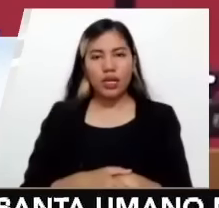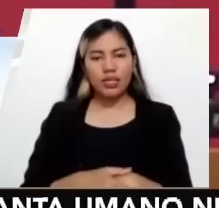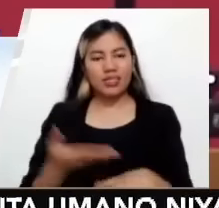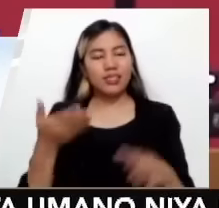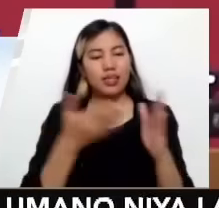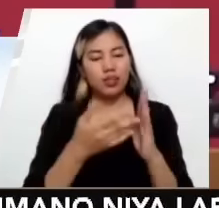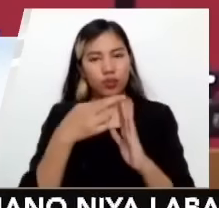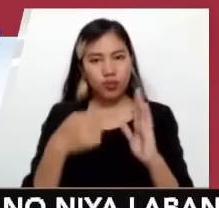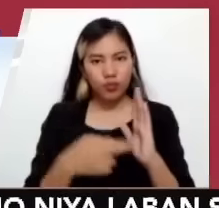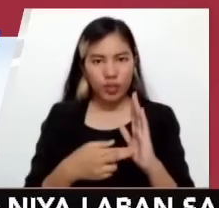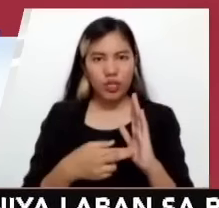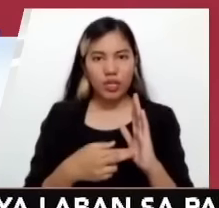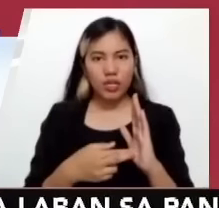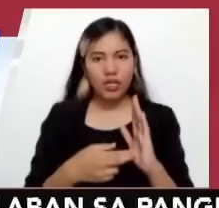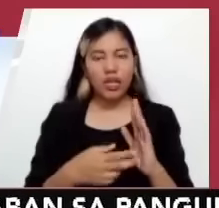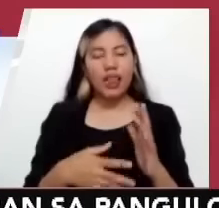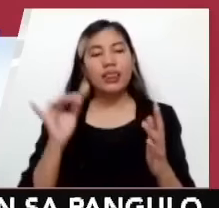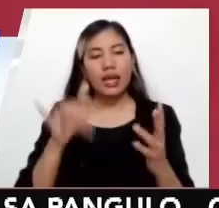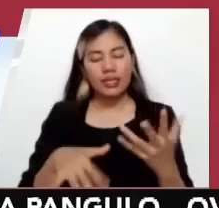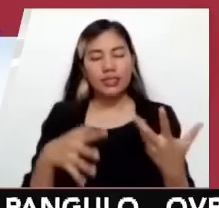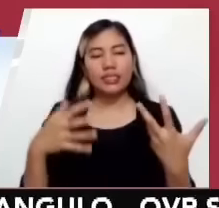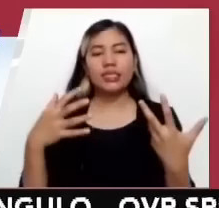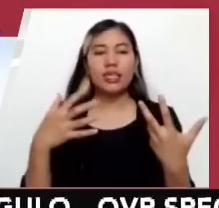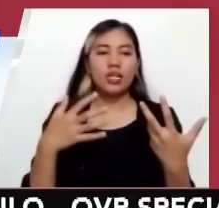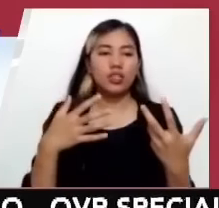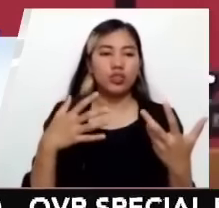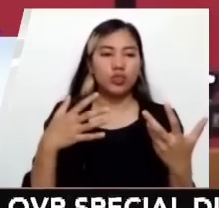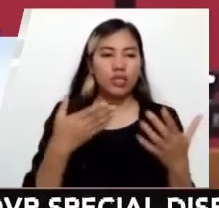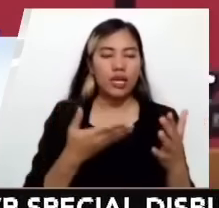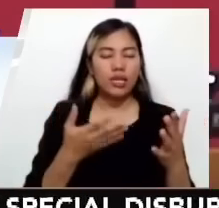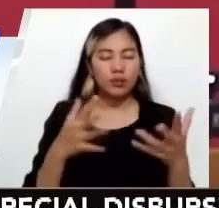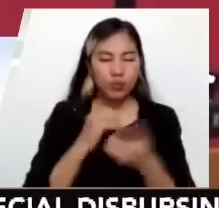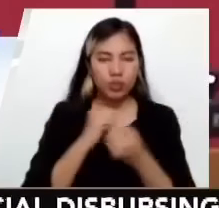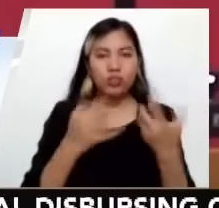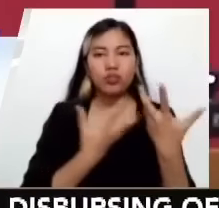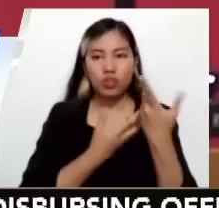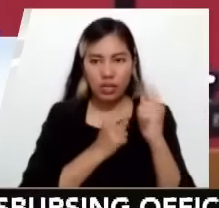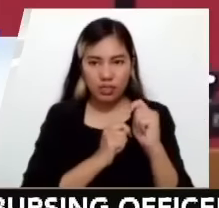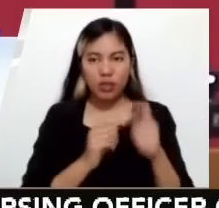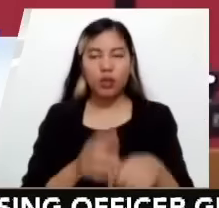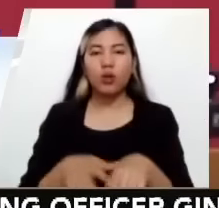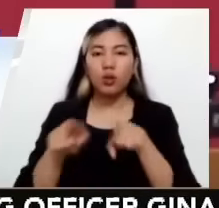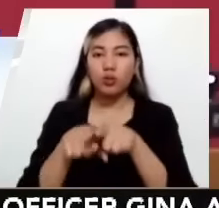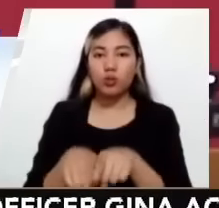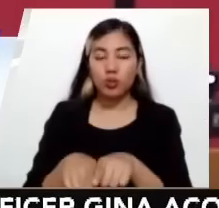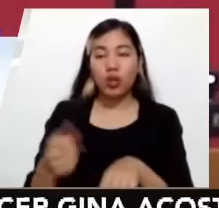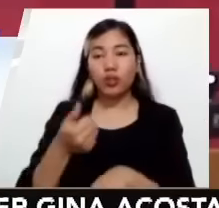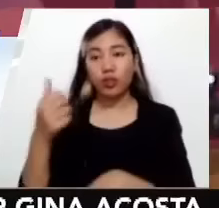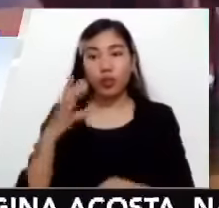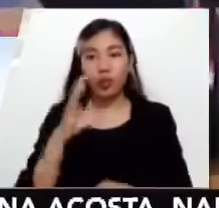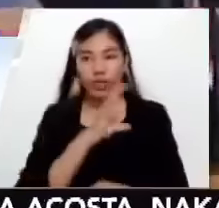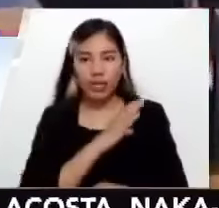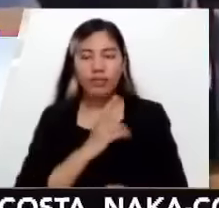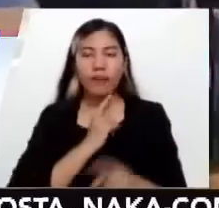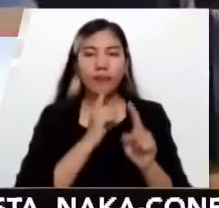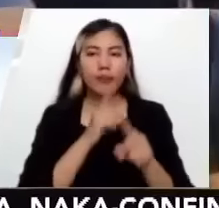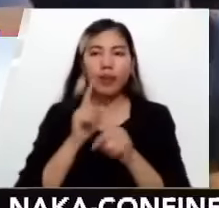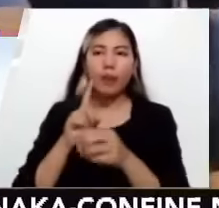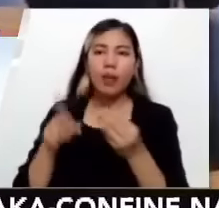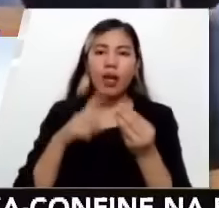breach of trust pagkapos ng talumpa R nags na R ilang Krista kah mga pahayag ng